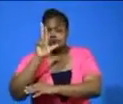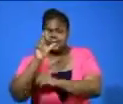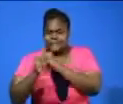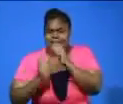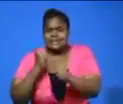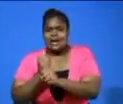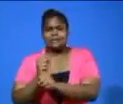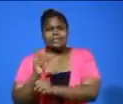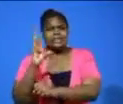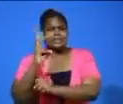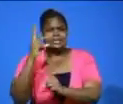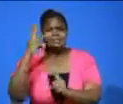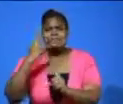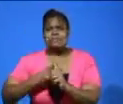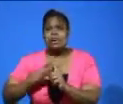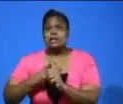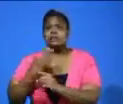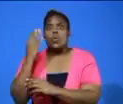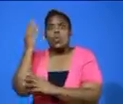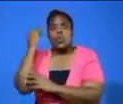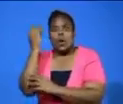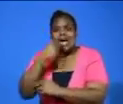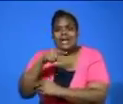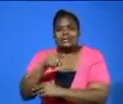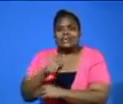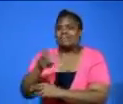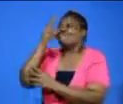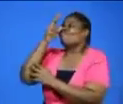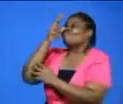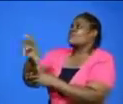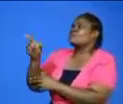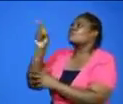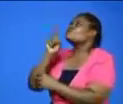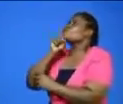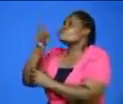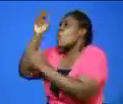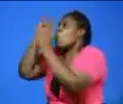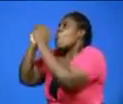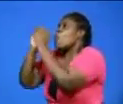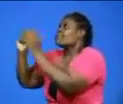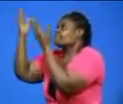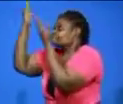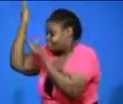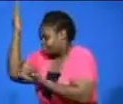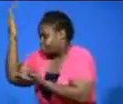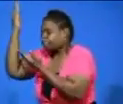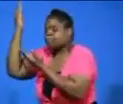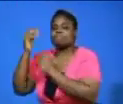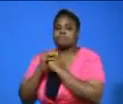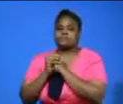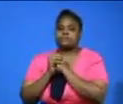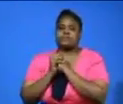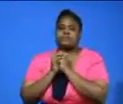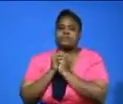3 years and 6 months because they abandoned the true worship of the Lord God Jehovah.